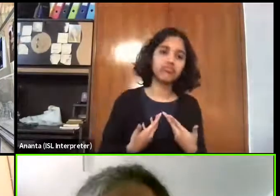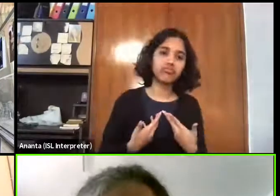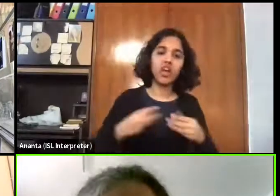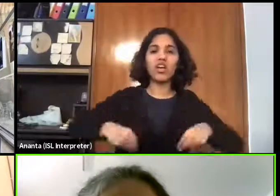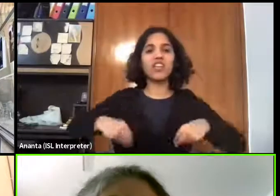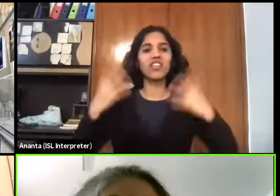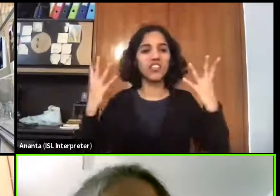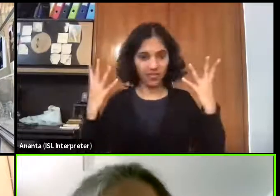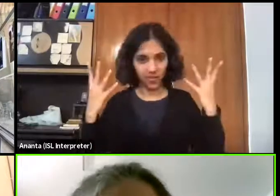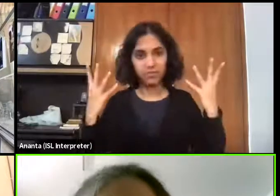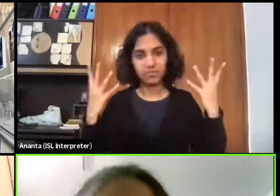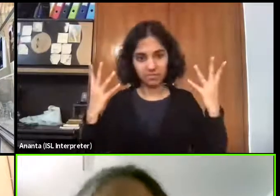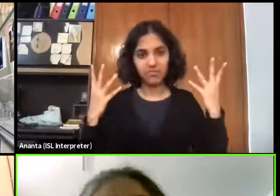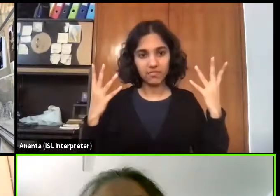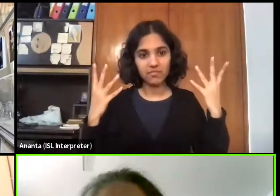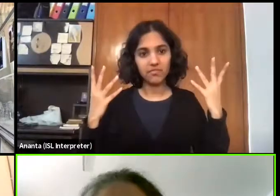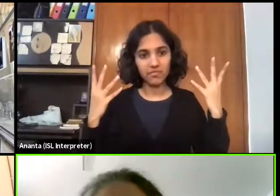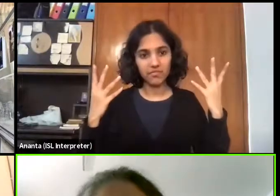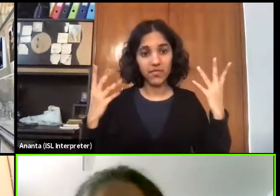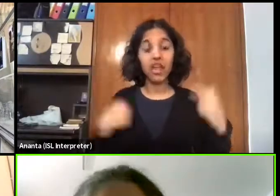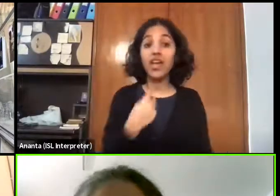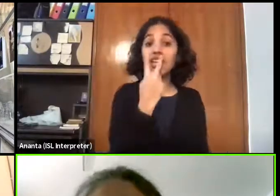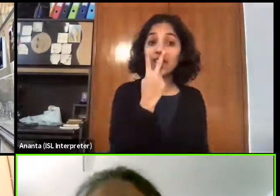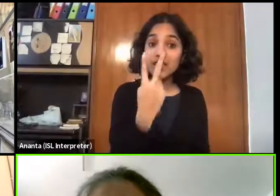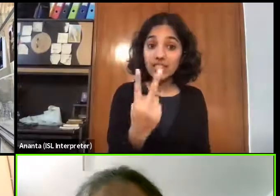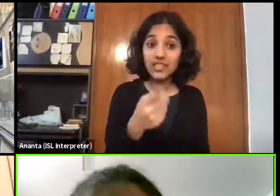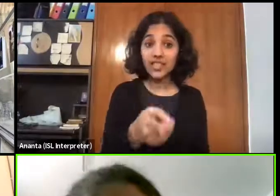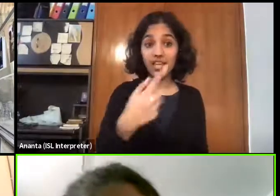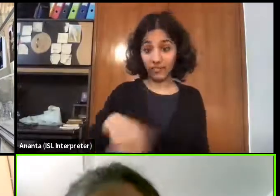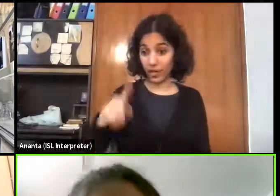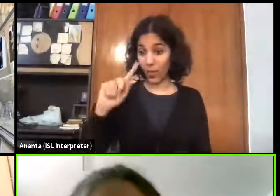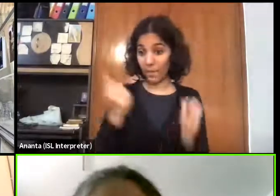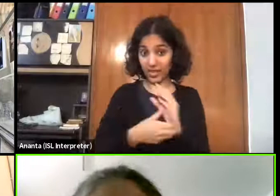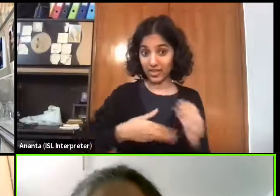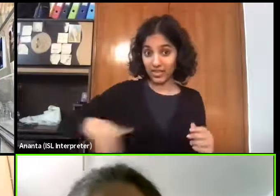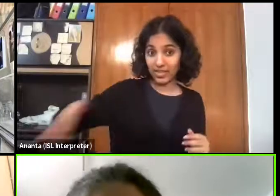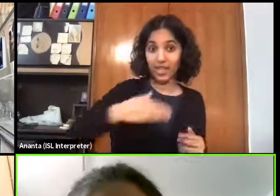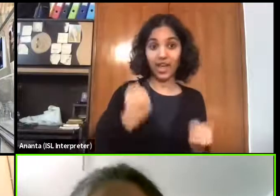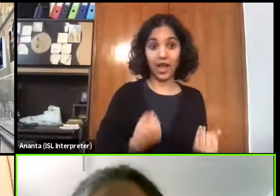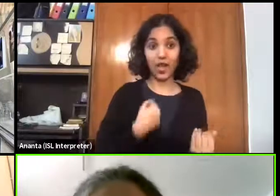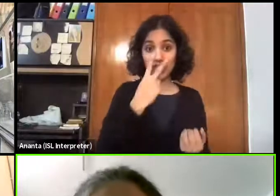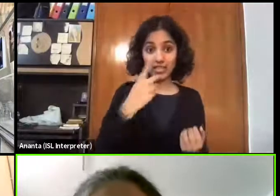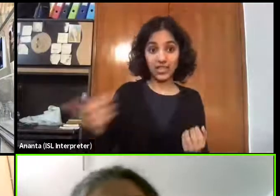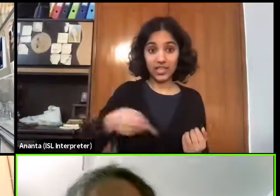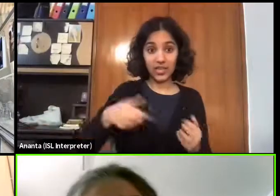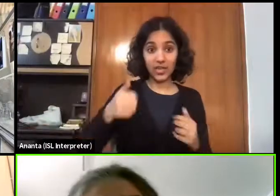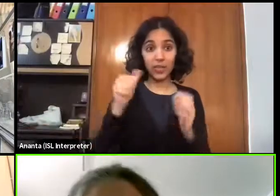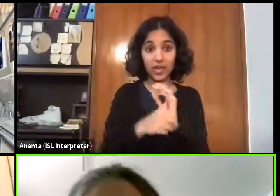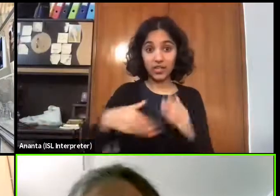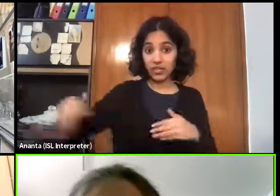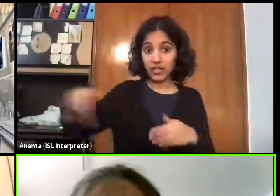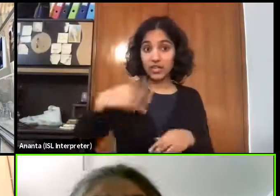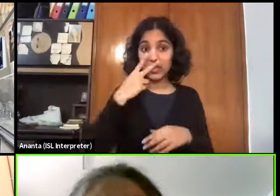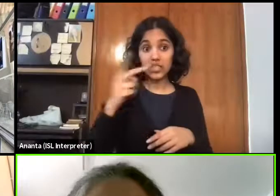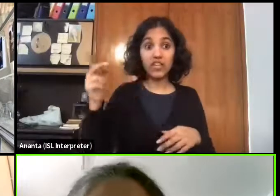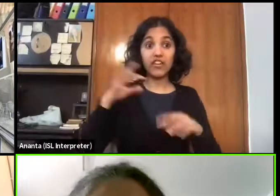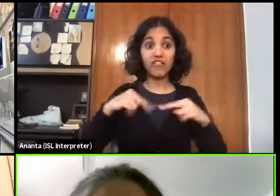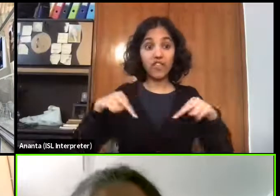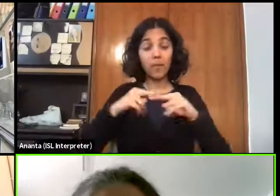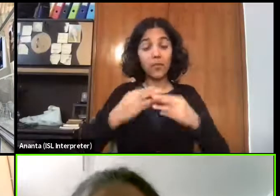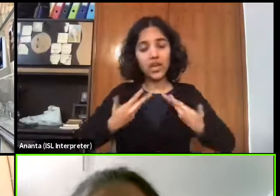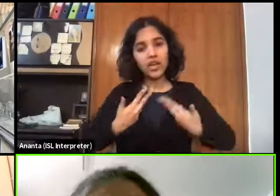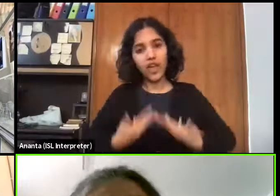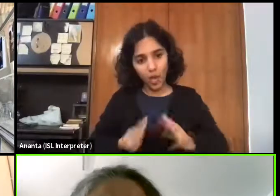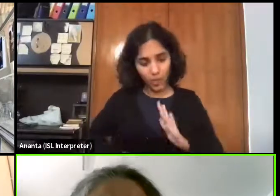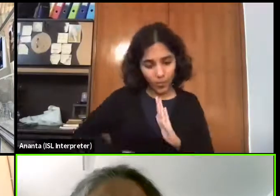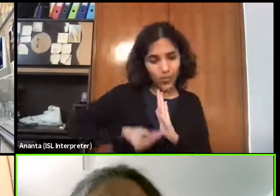up. We will see in this coming month, as we are seeing now in these coming months, that families may become more